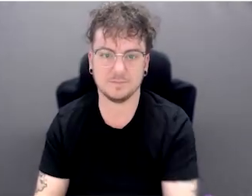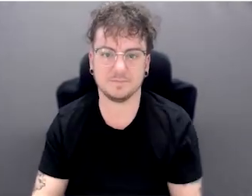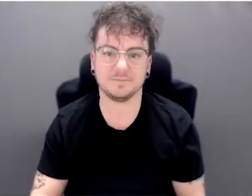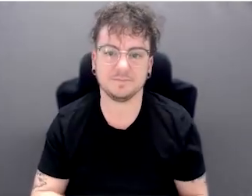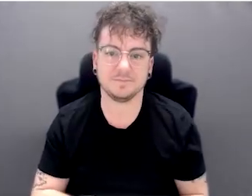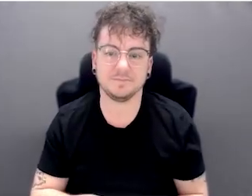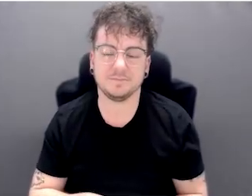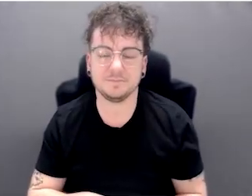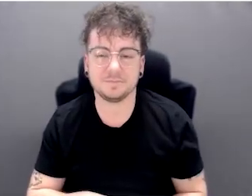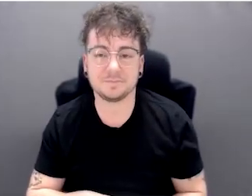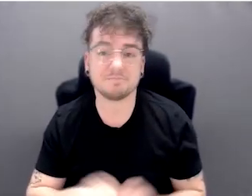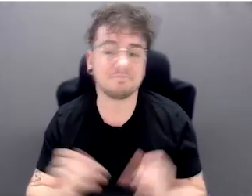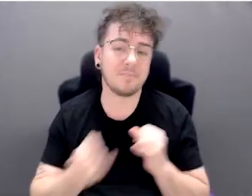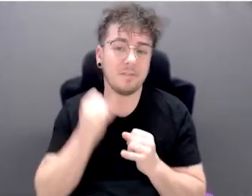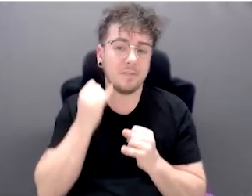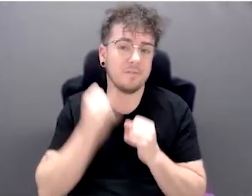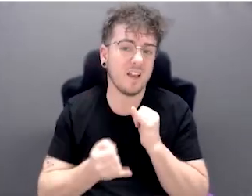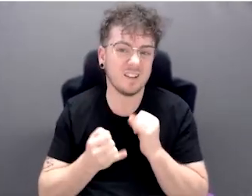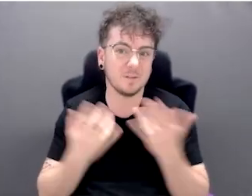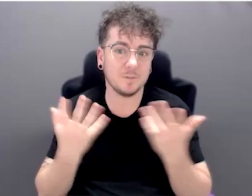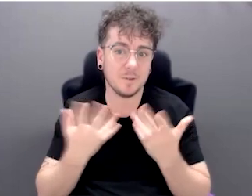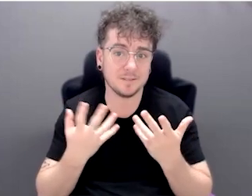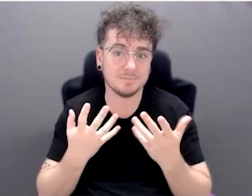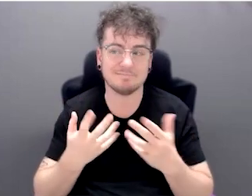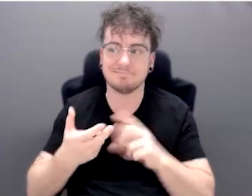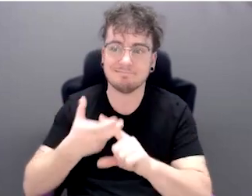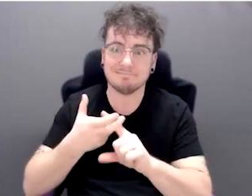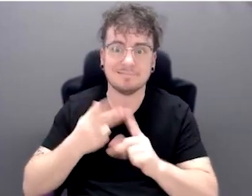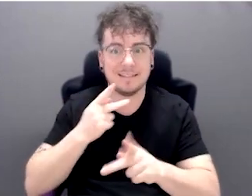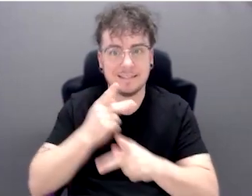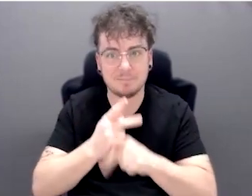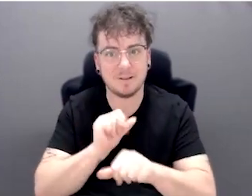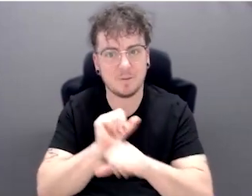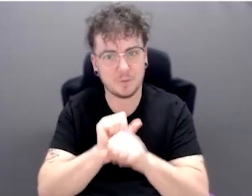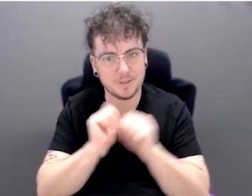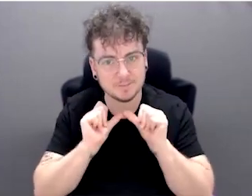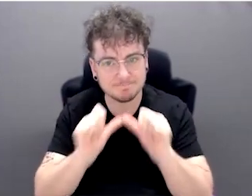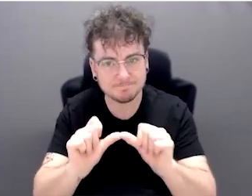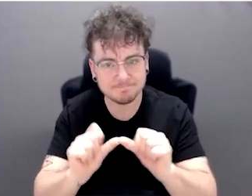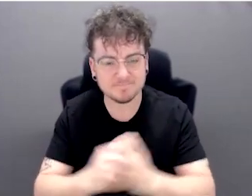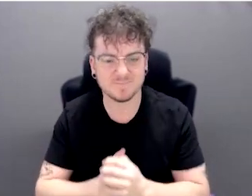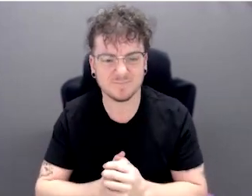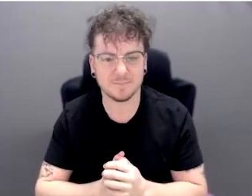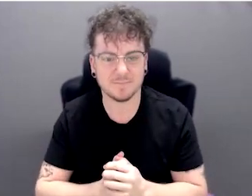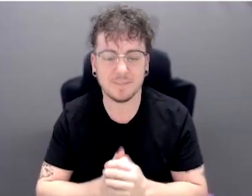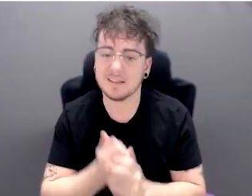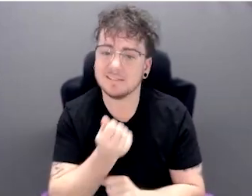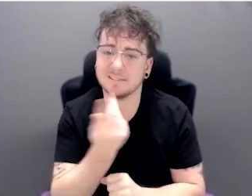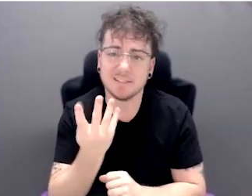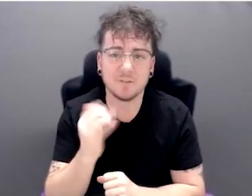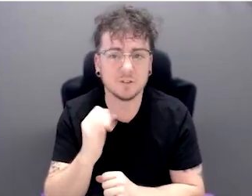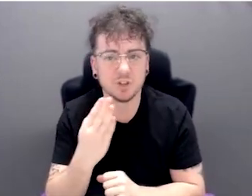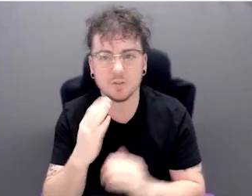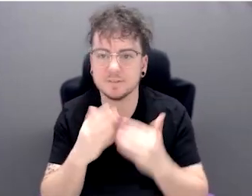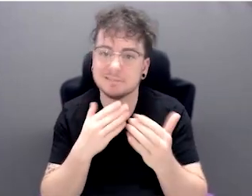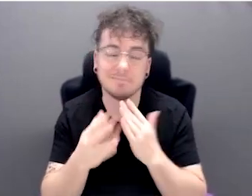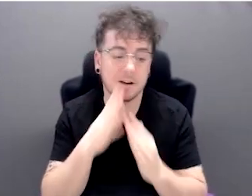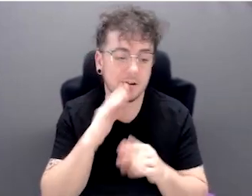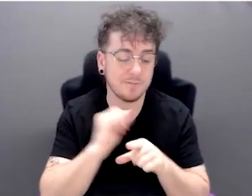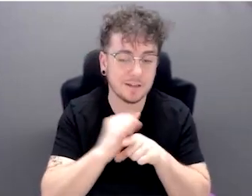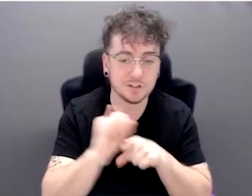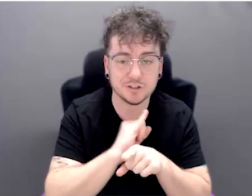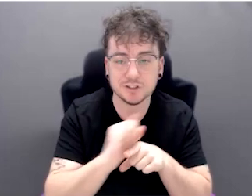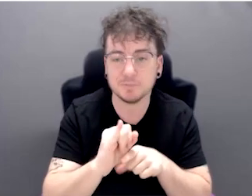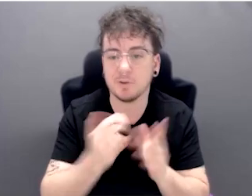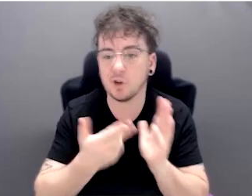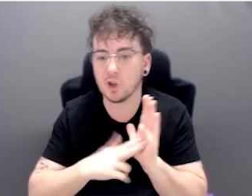The final component of the framework is retaining employees. Several of the jobs, whether internships, contract positions,